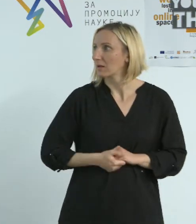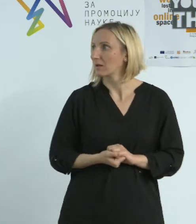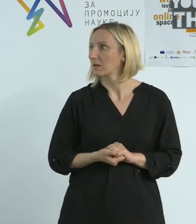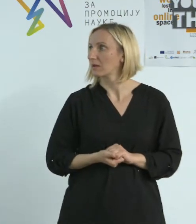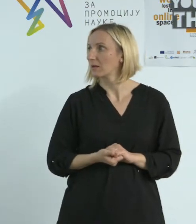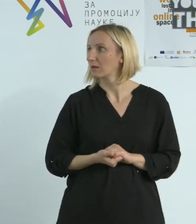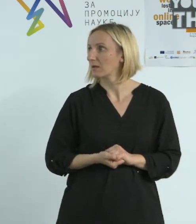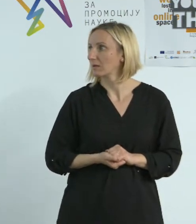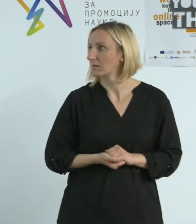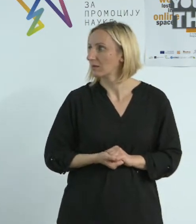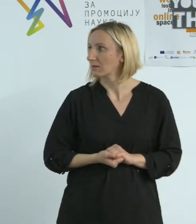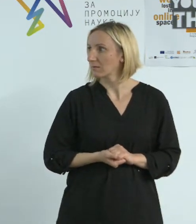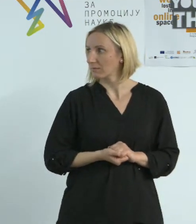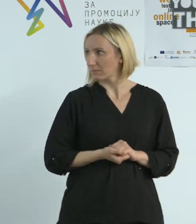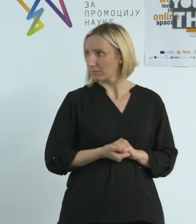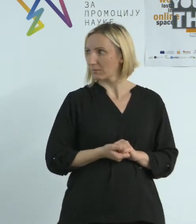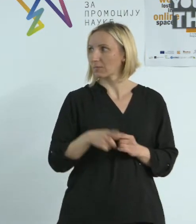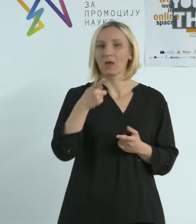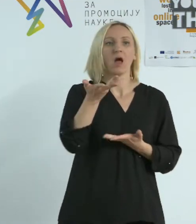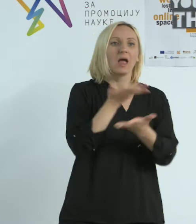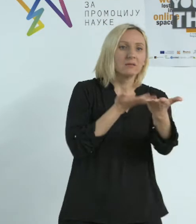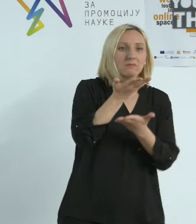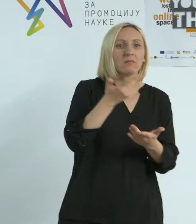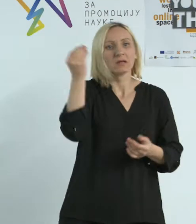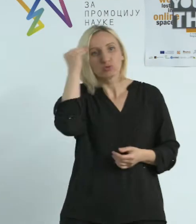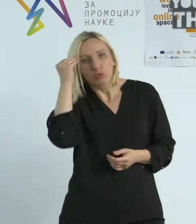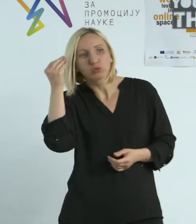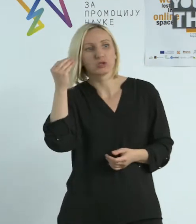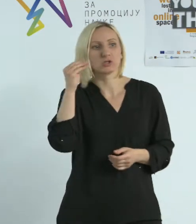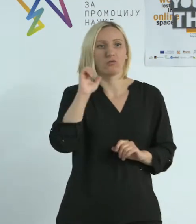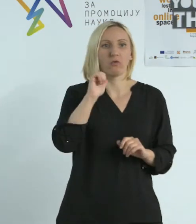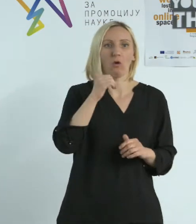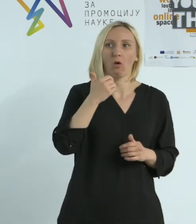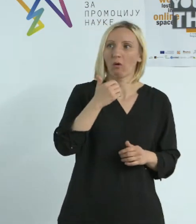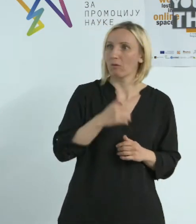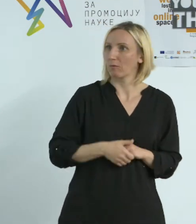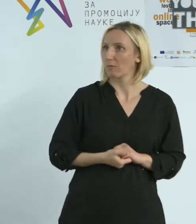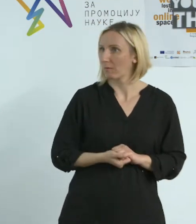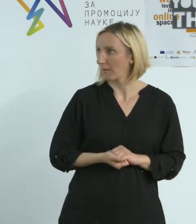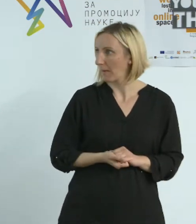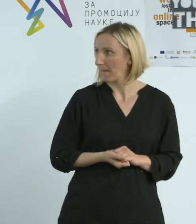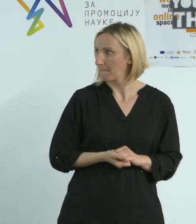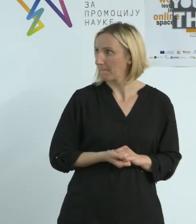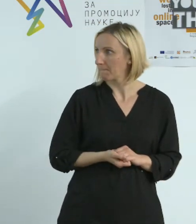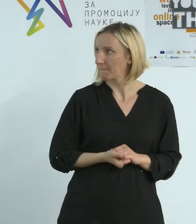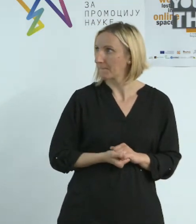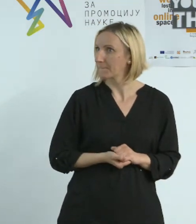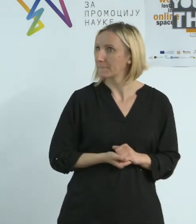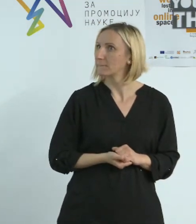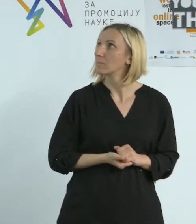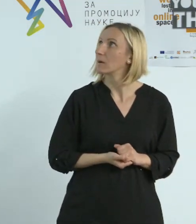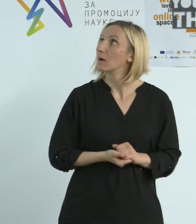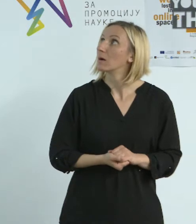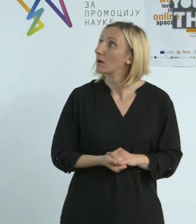interact, and also assignments. Also, we included a wiki because we consider that it's a way to share the knowledge among the participants. Okay?